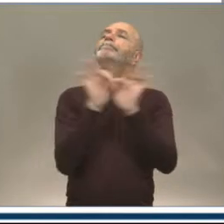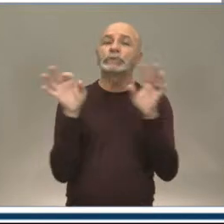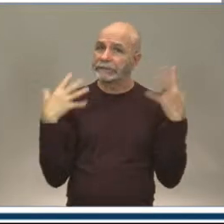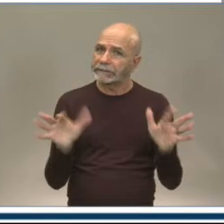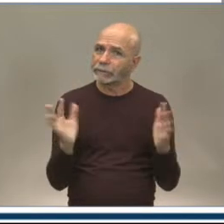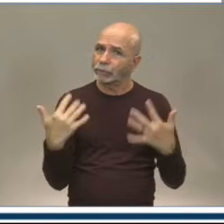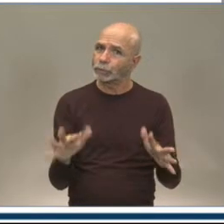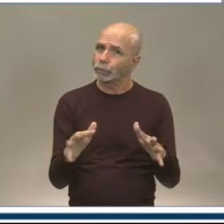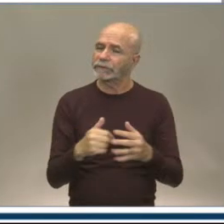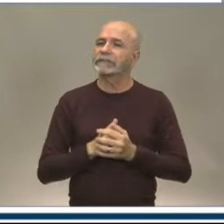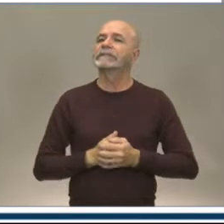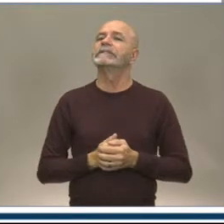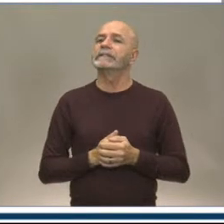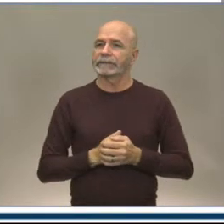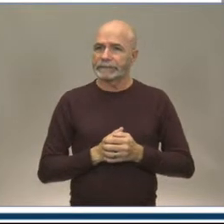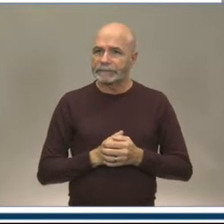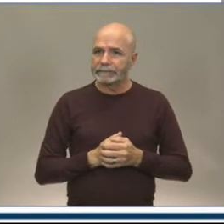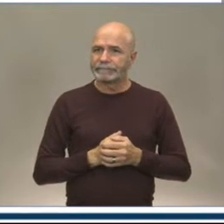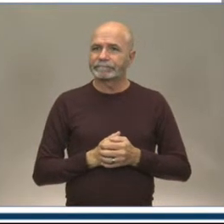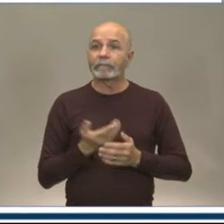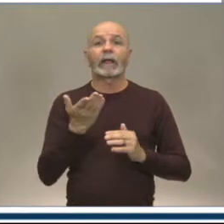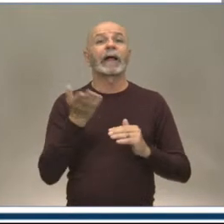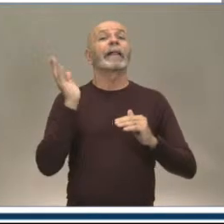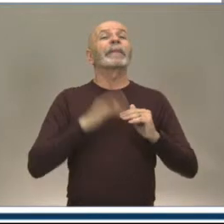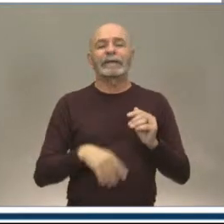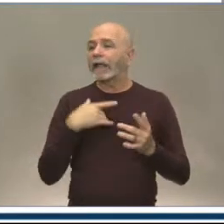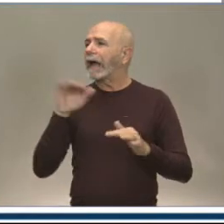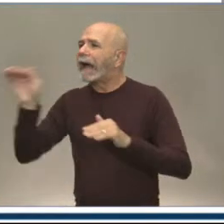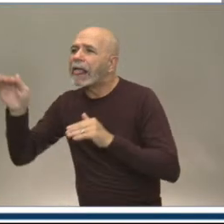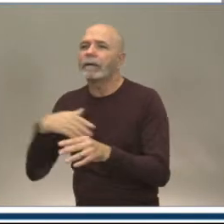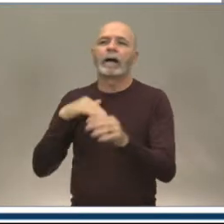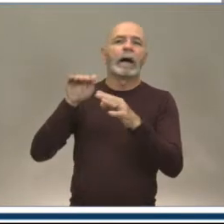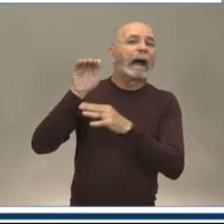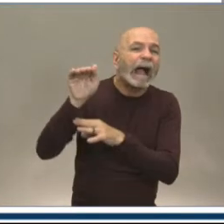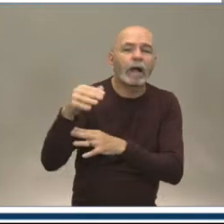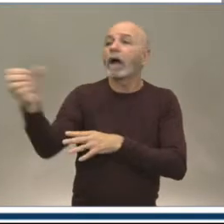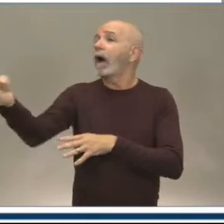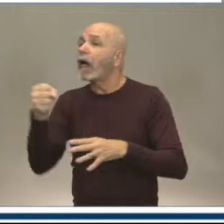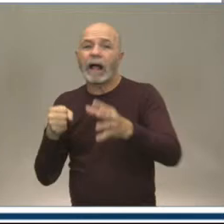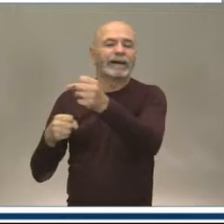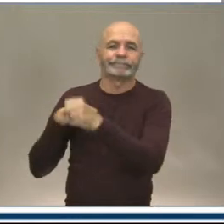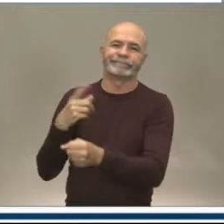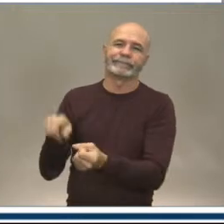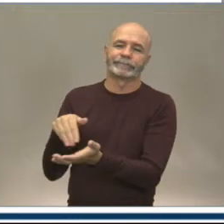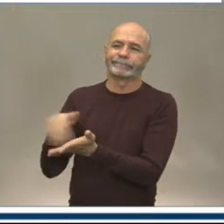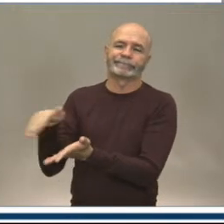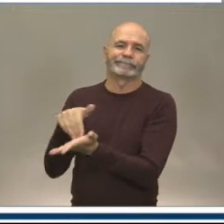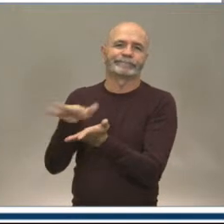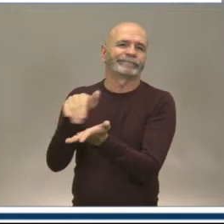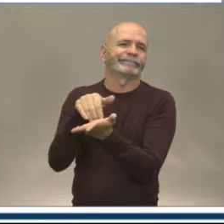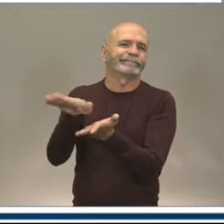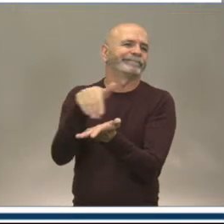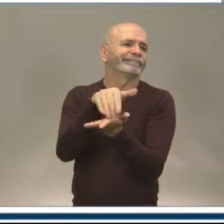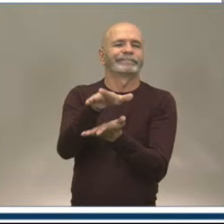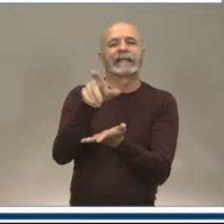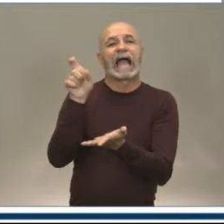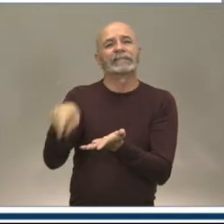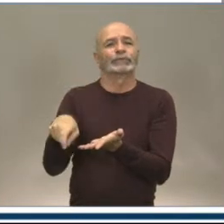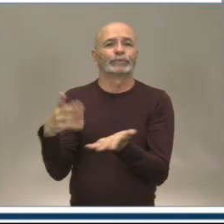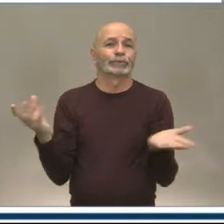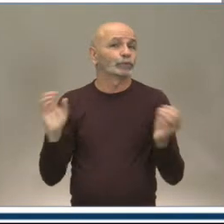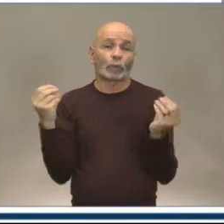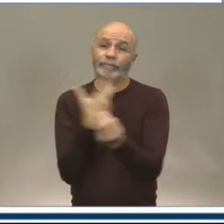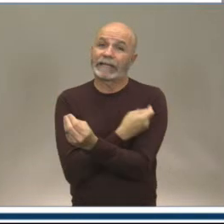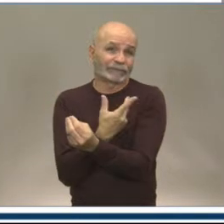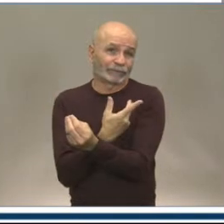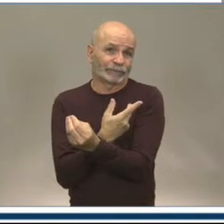with the impacts of staffing and services if people choose to leave, rather than investing rather than taking the